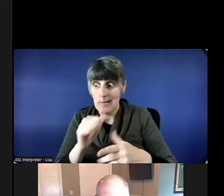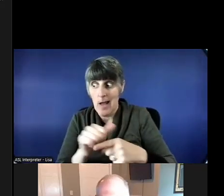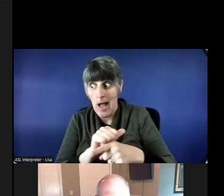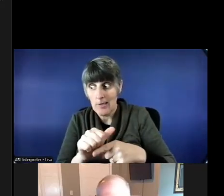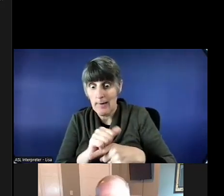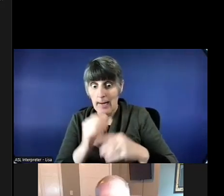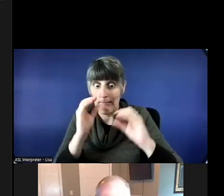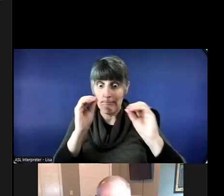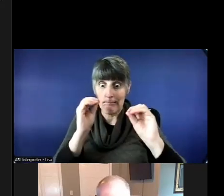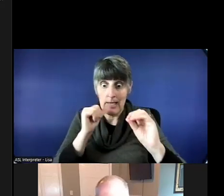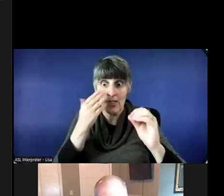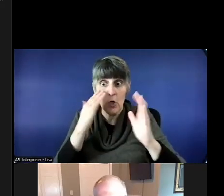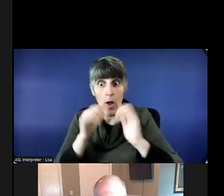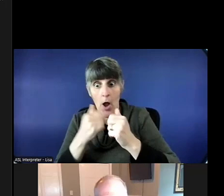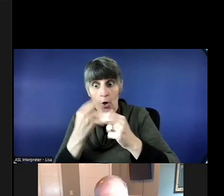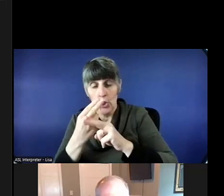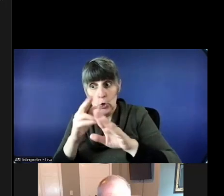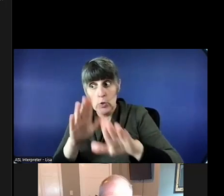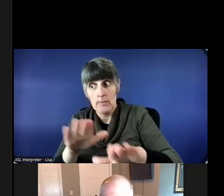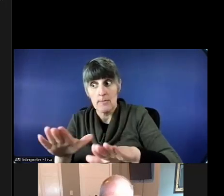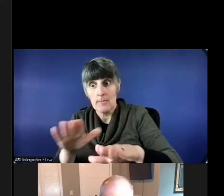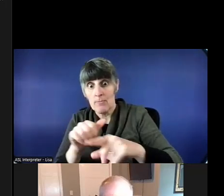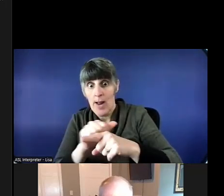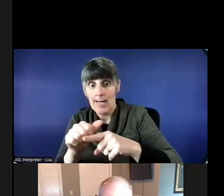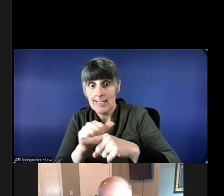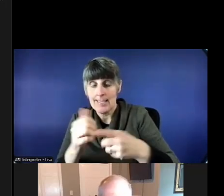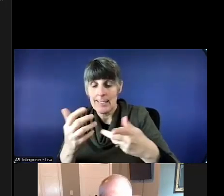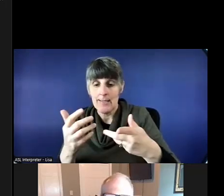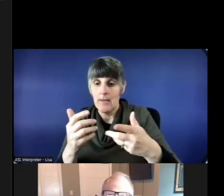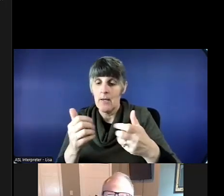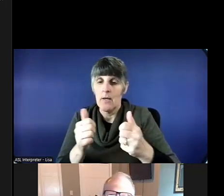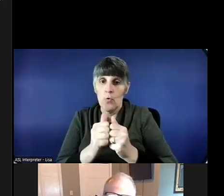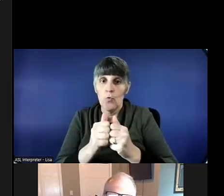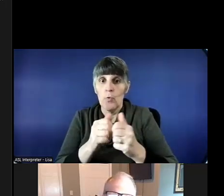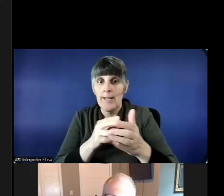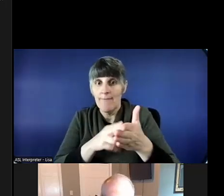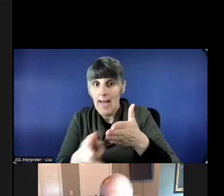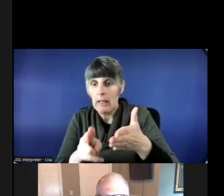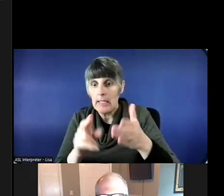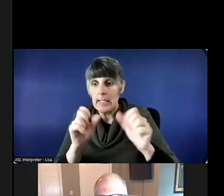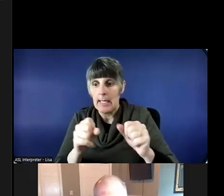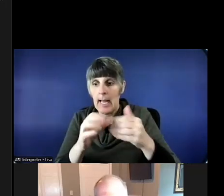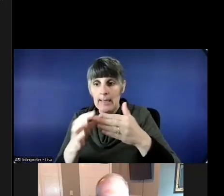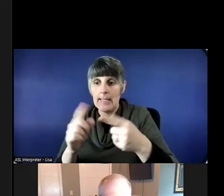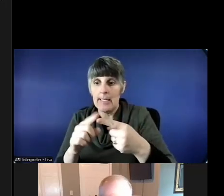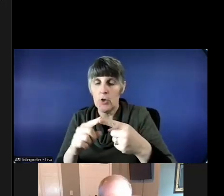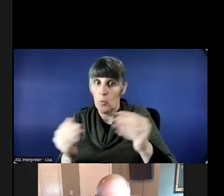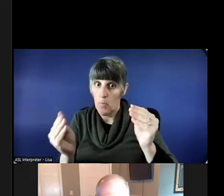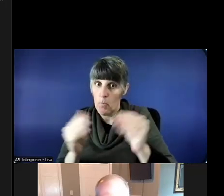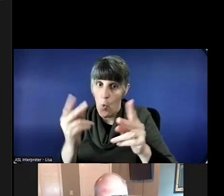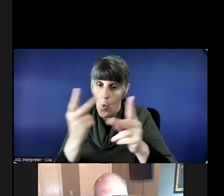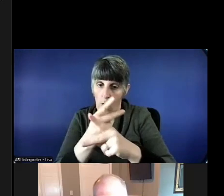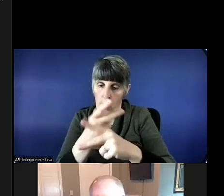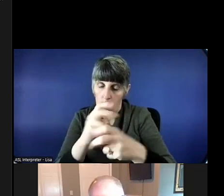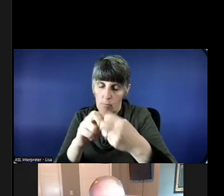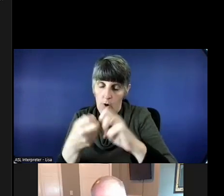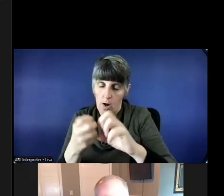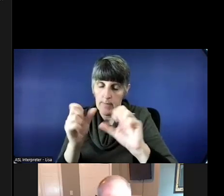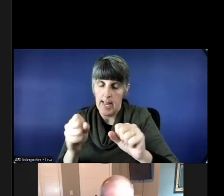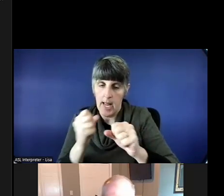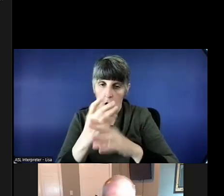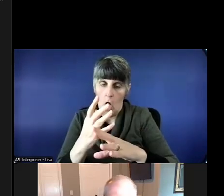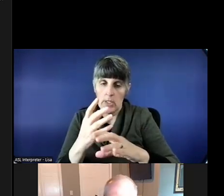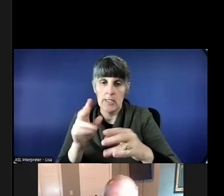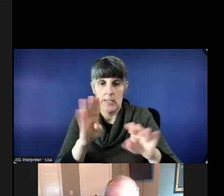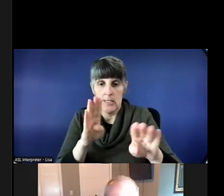doesn't know how to implement de-escalation practices with fidelity, can lead to increased problems and can cause the